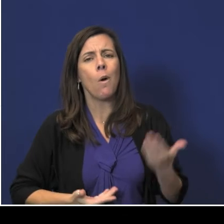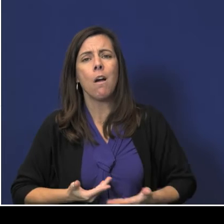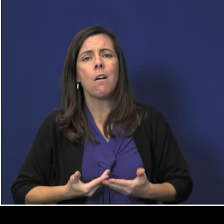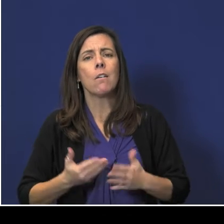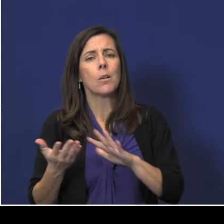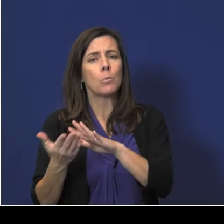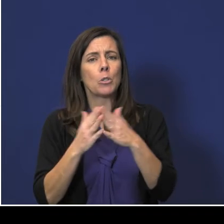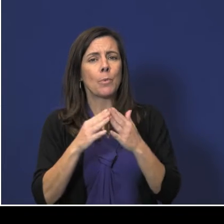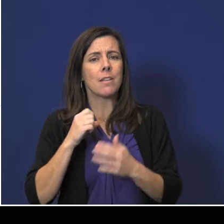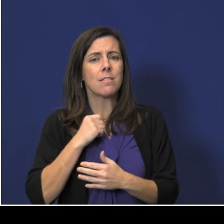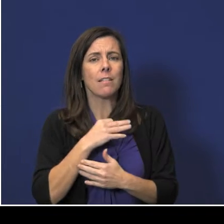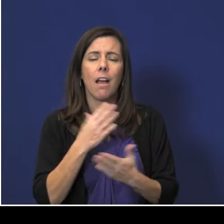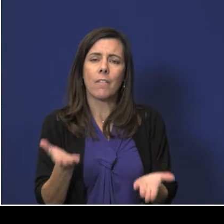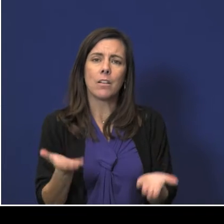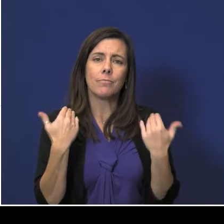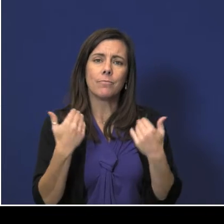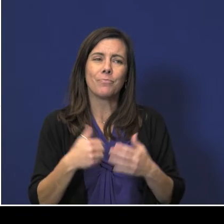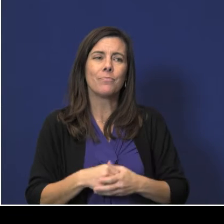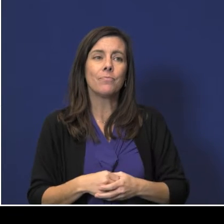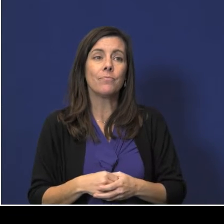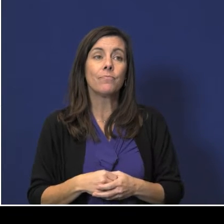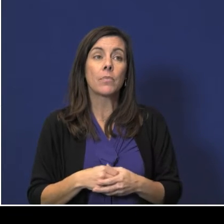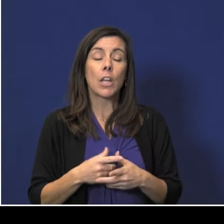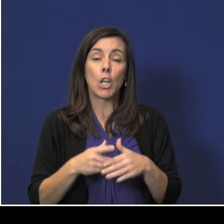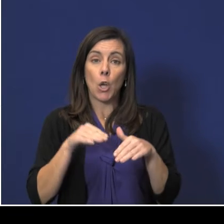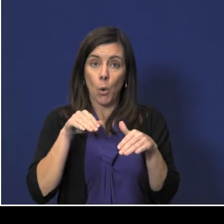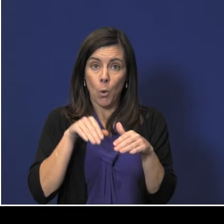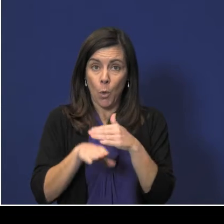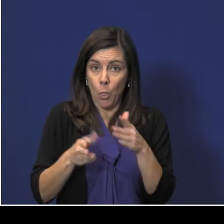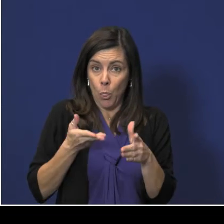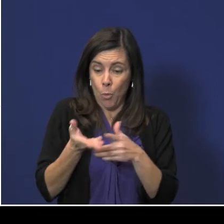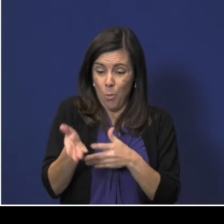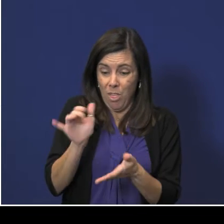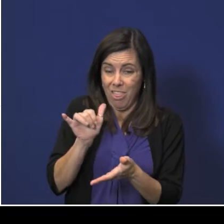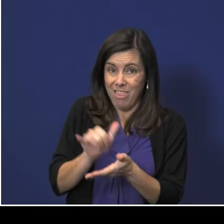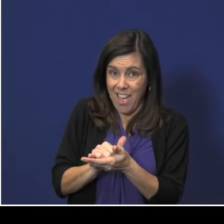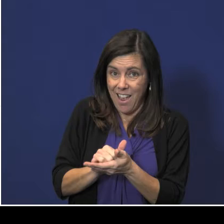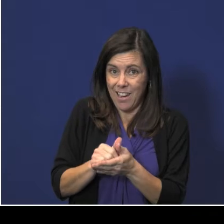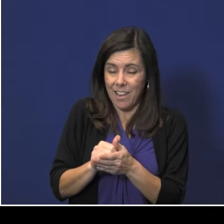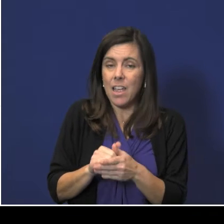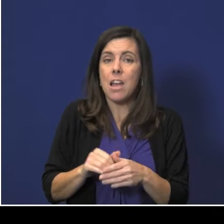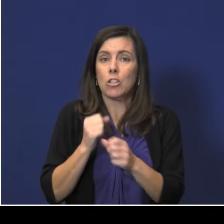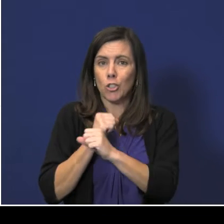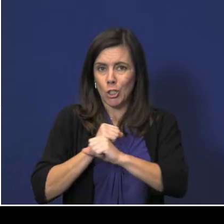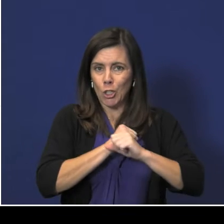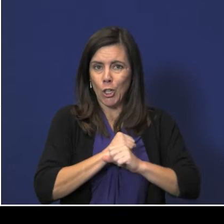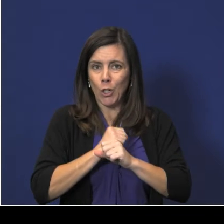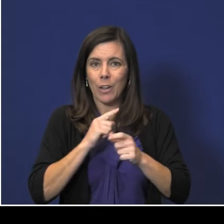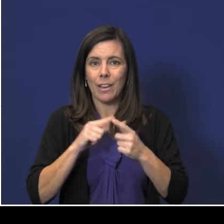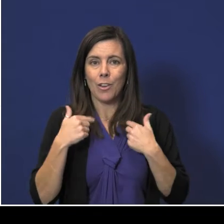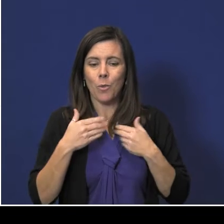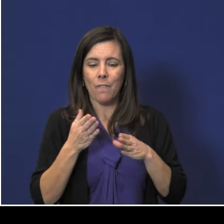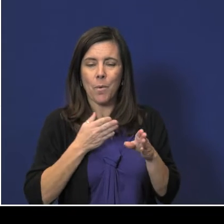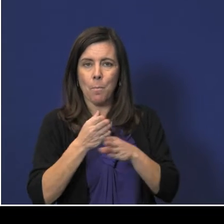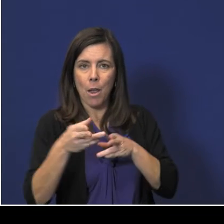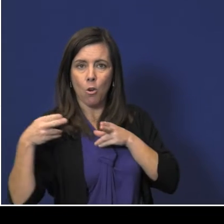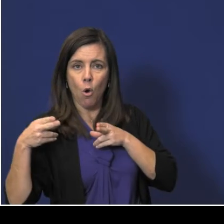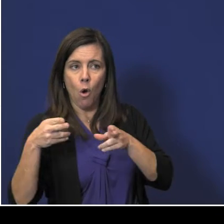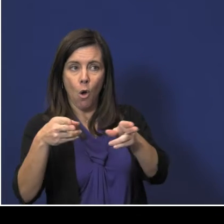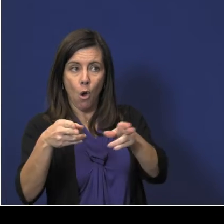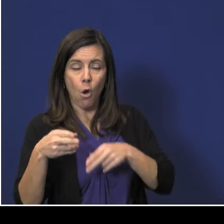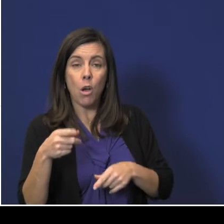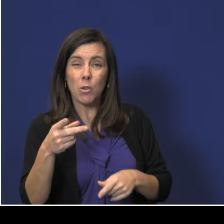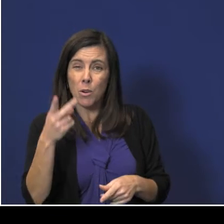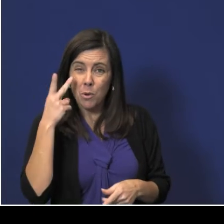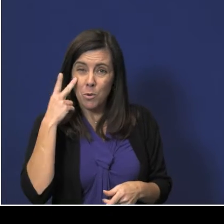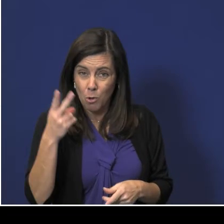staff. And then as soon as you walk in through that security layer, you get to see again that main kind of hallway that we drew the red